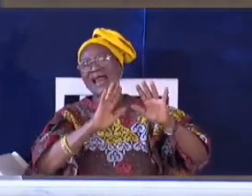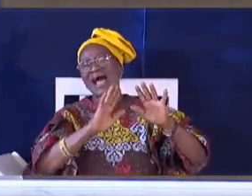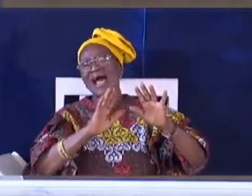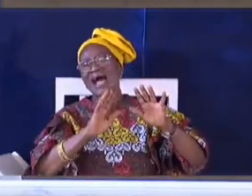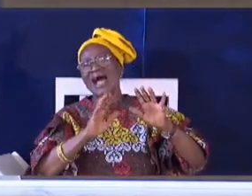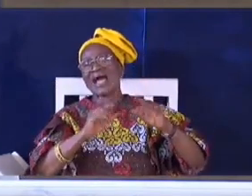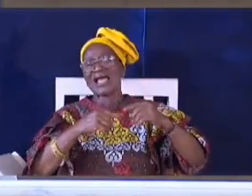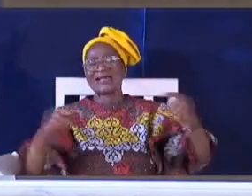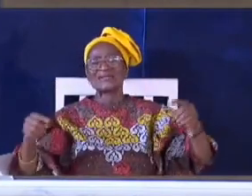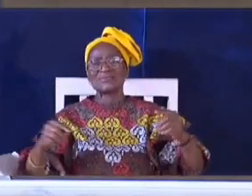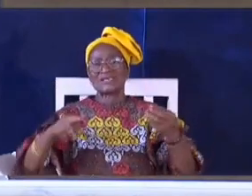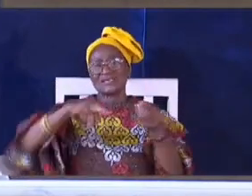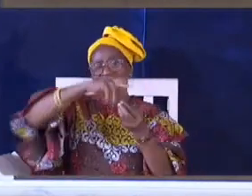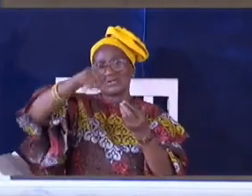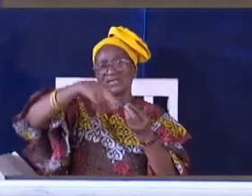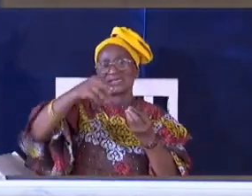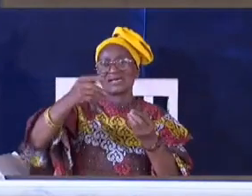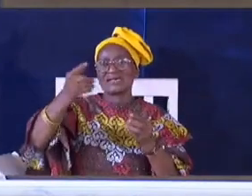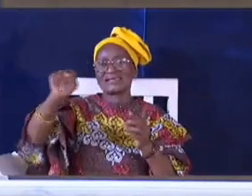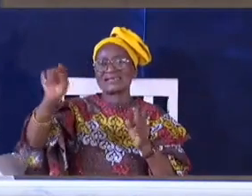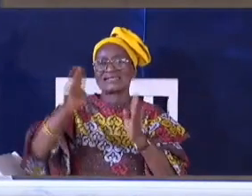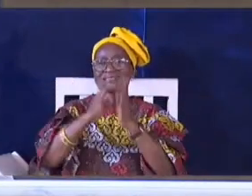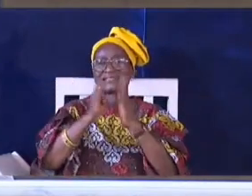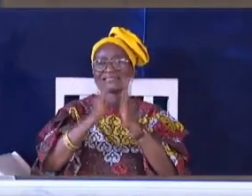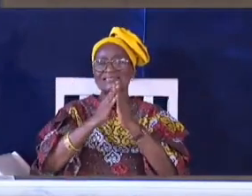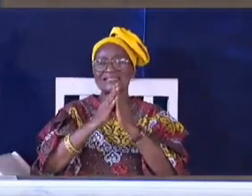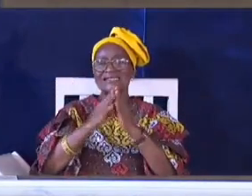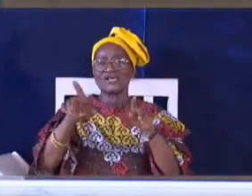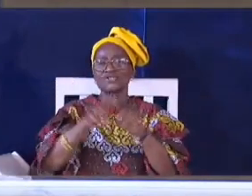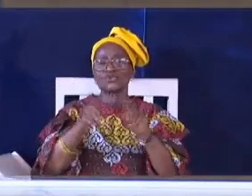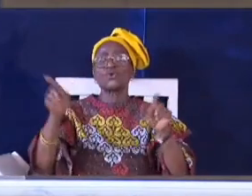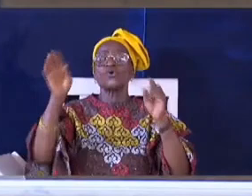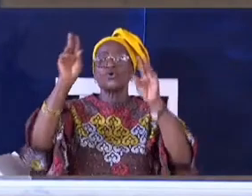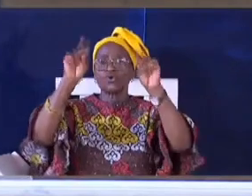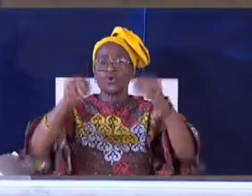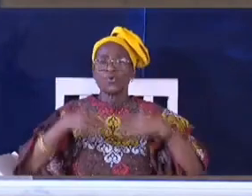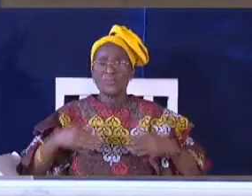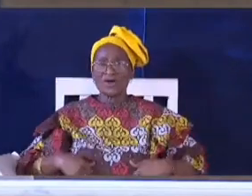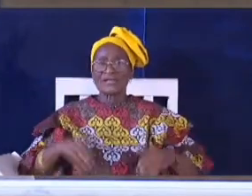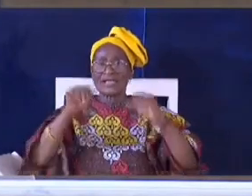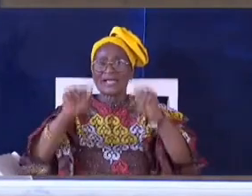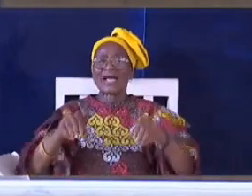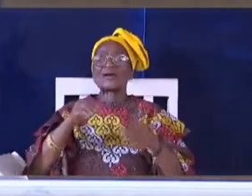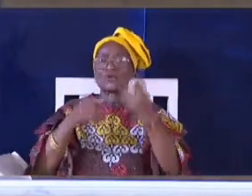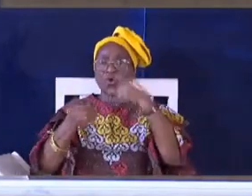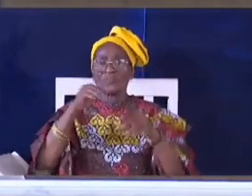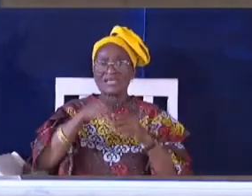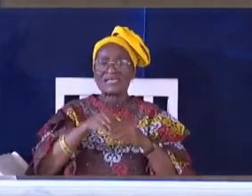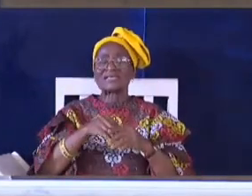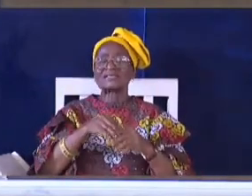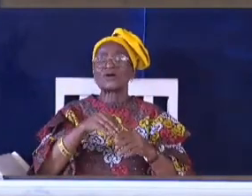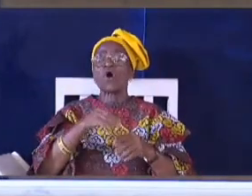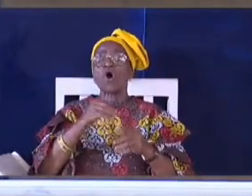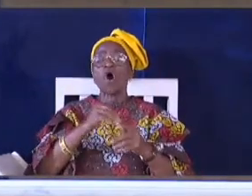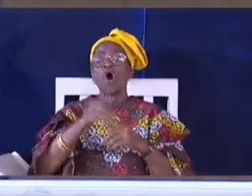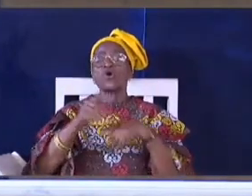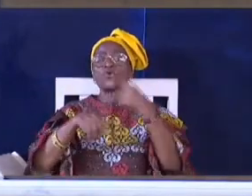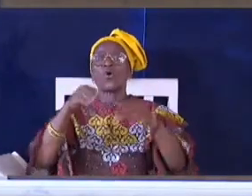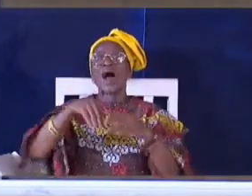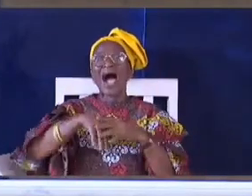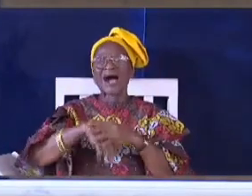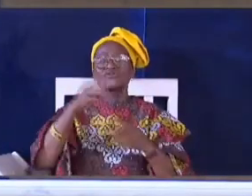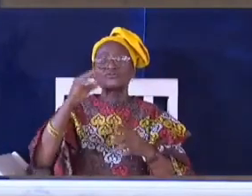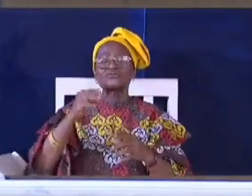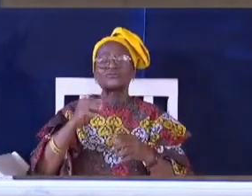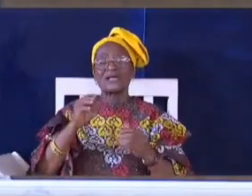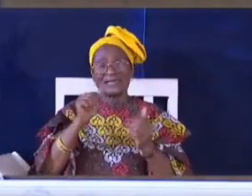city. So nobody can come in, nobody can go out. That's what caused the problem. But the